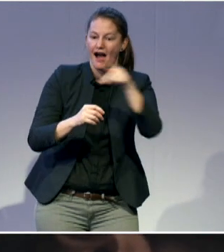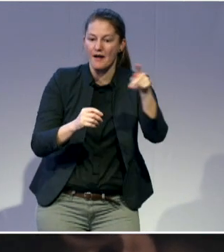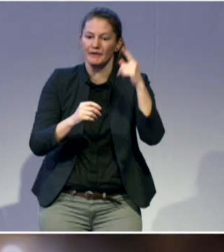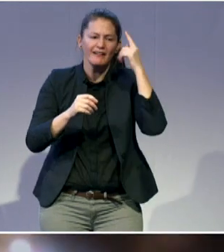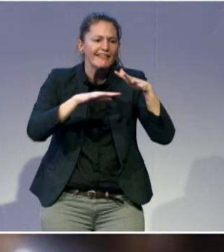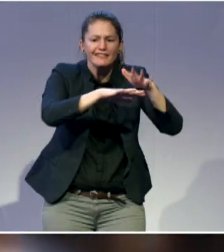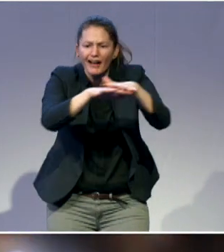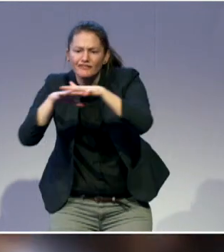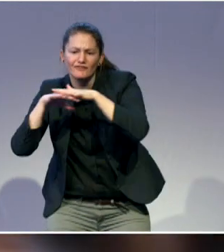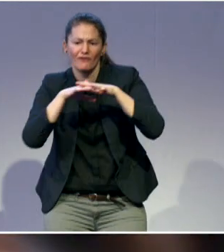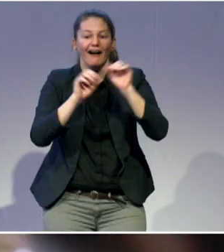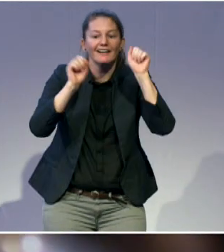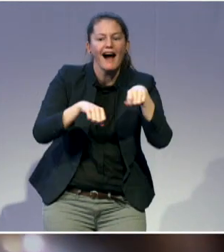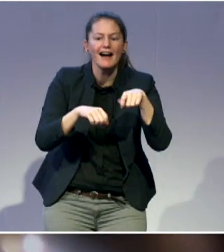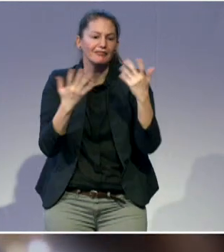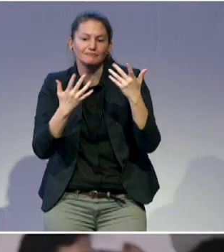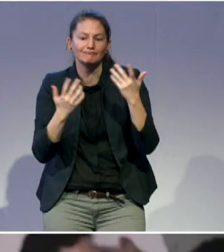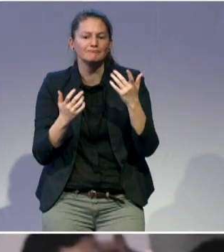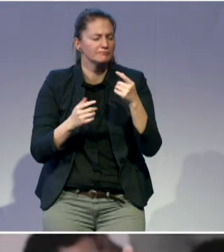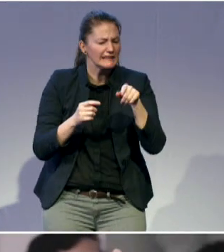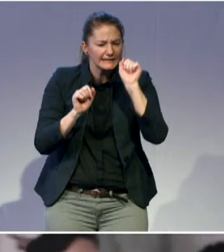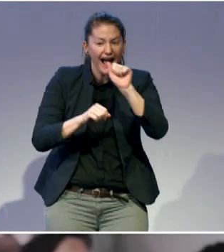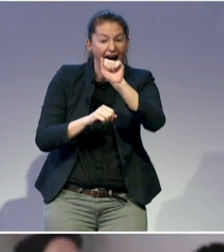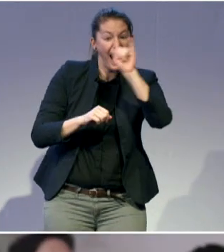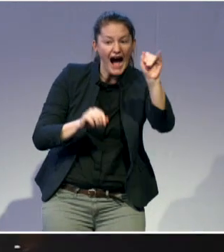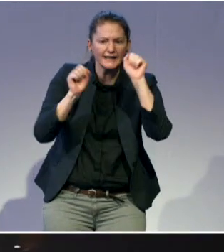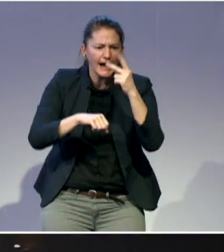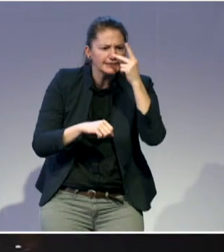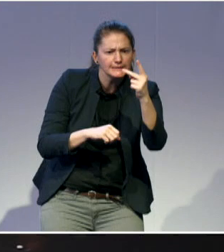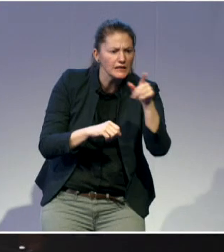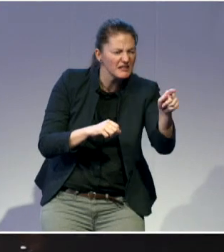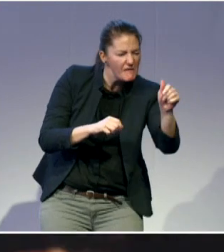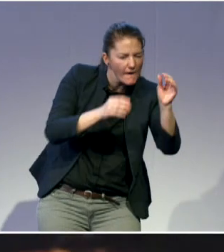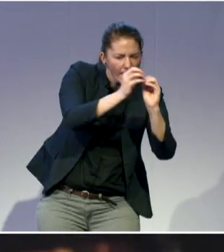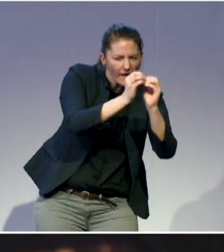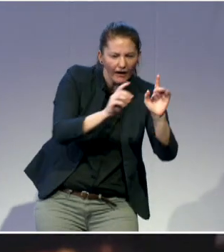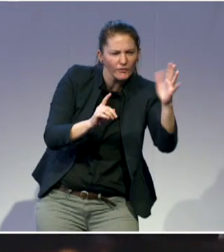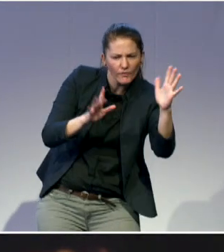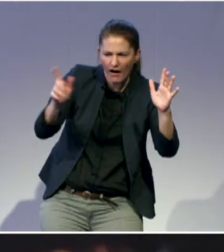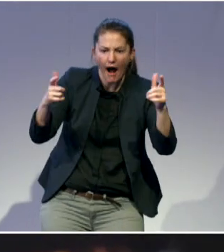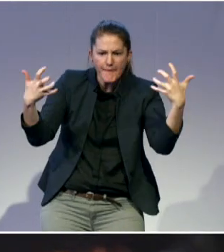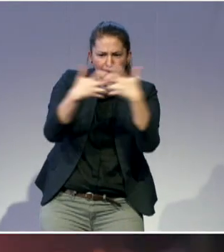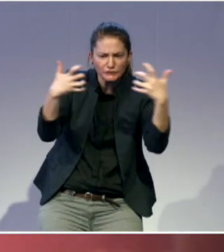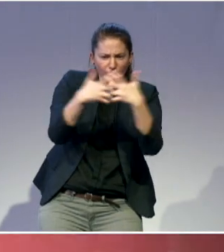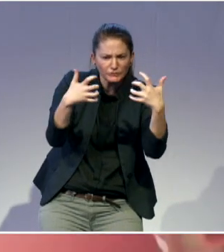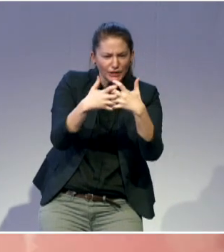of artificial intelligence. Inclov has 50,000 subscribers in India.